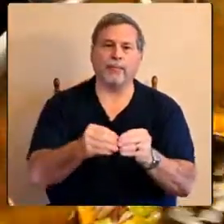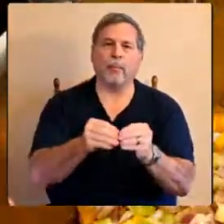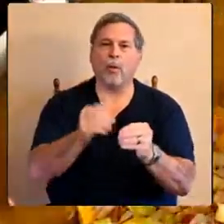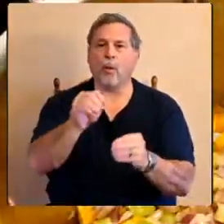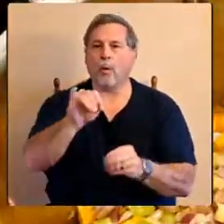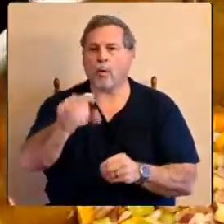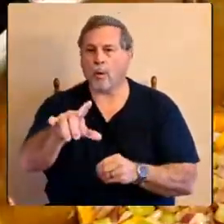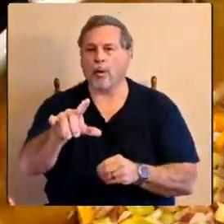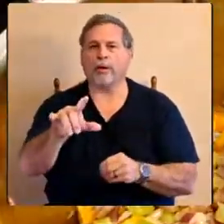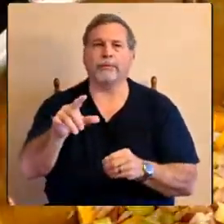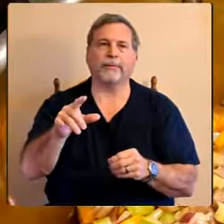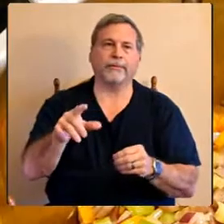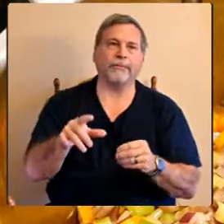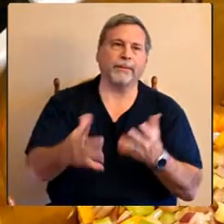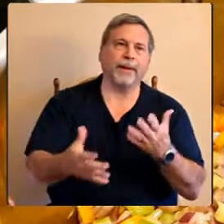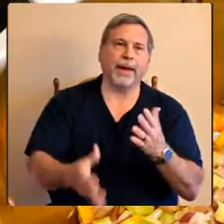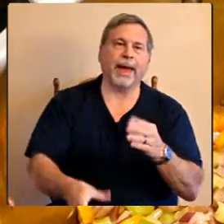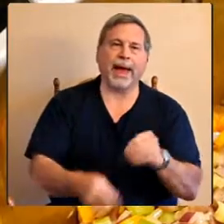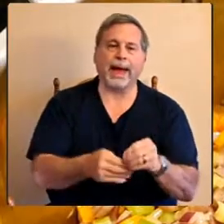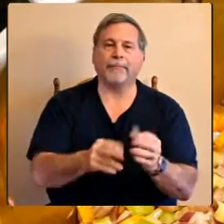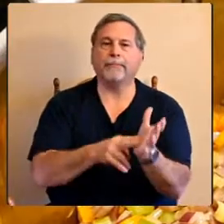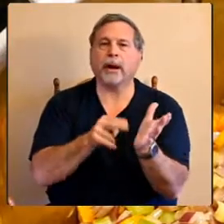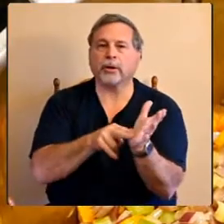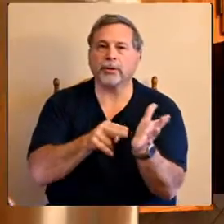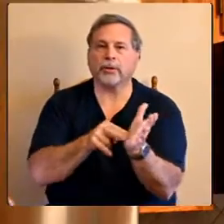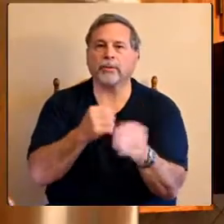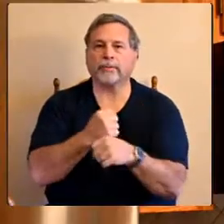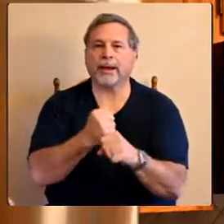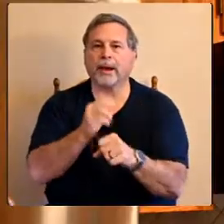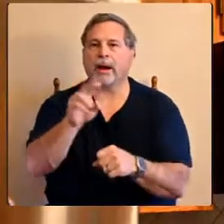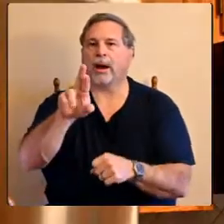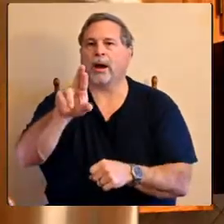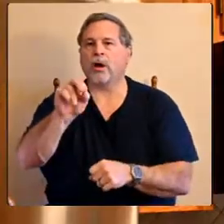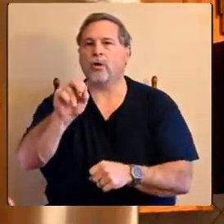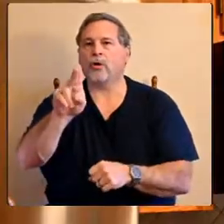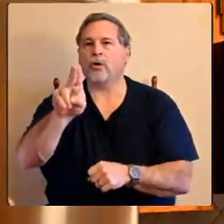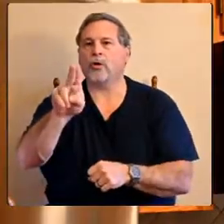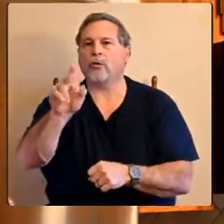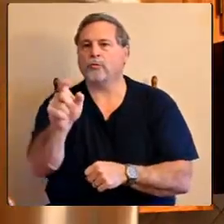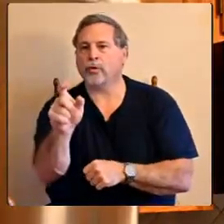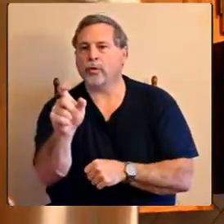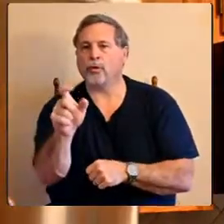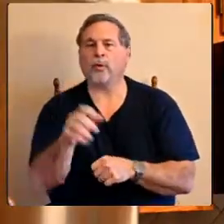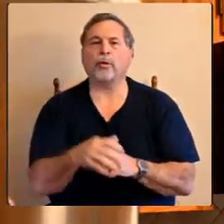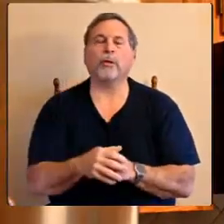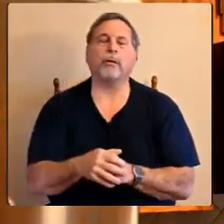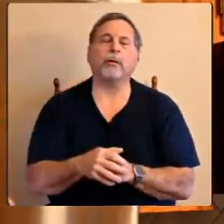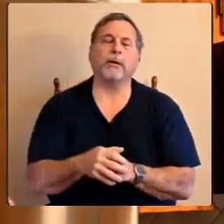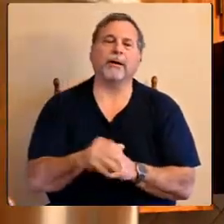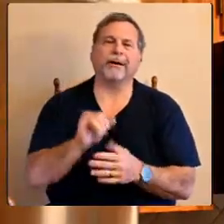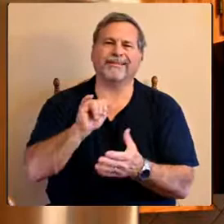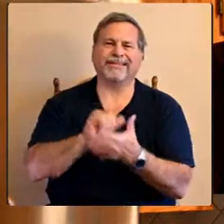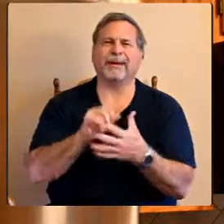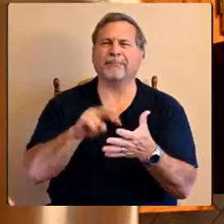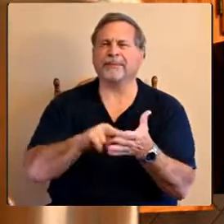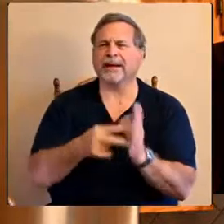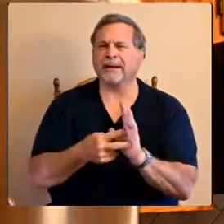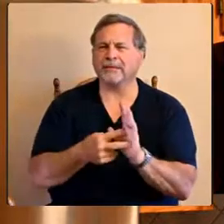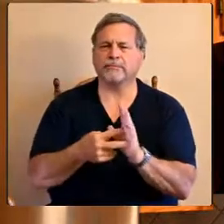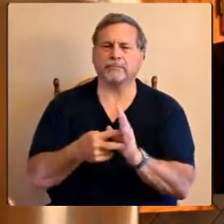in here. I'm going to use butter this time, and I'm going to make what's called a roux. Now, a roux means that you're going to take the